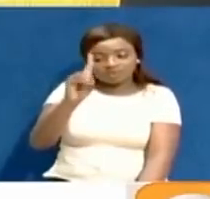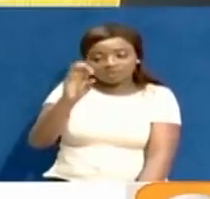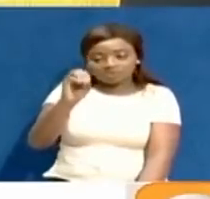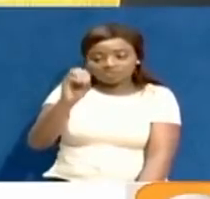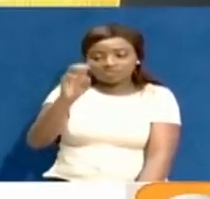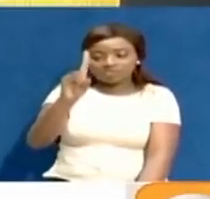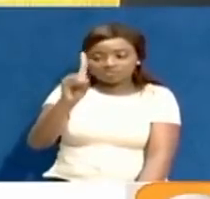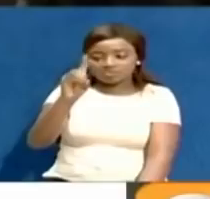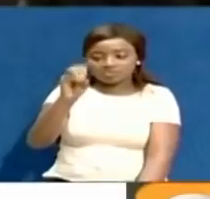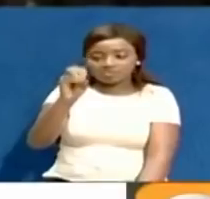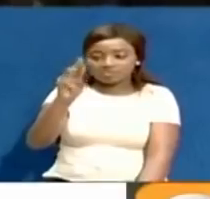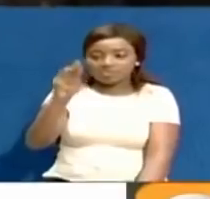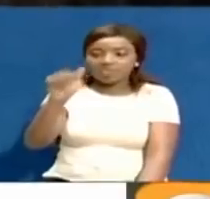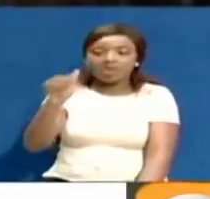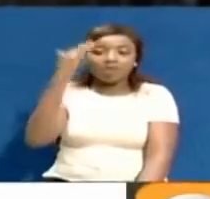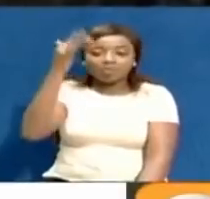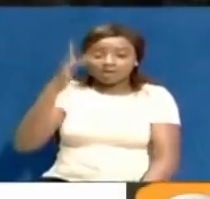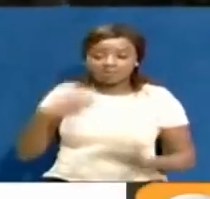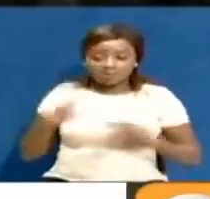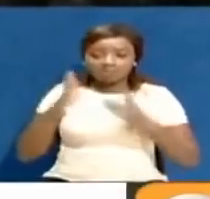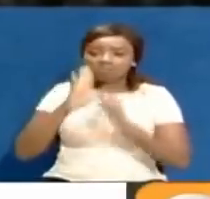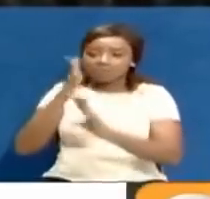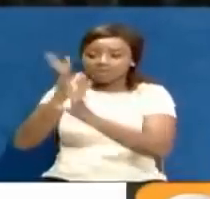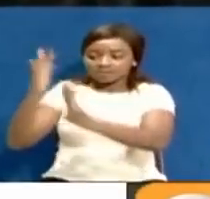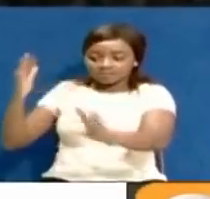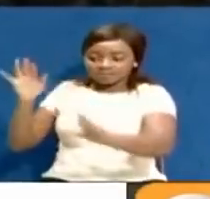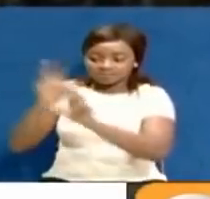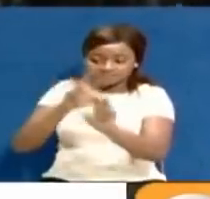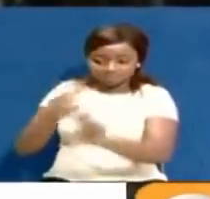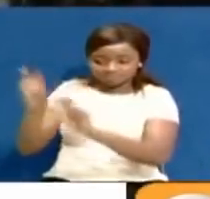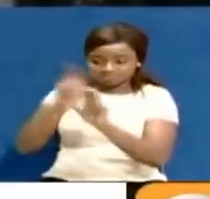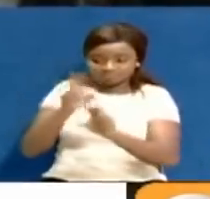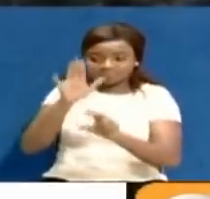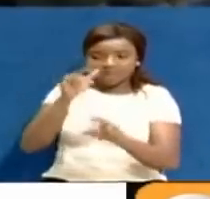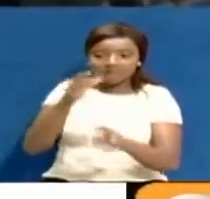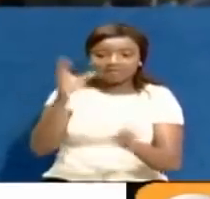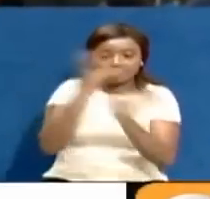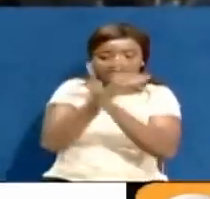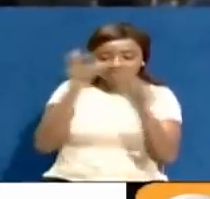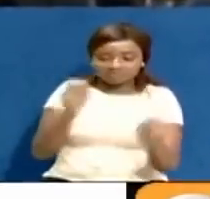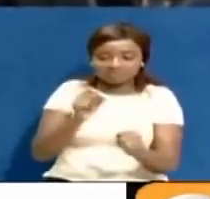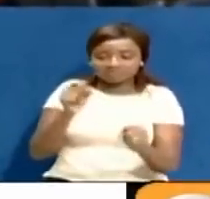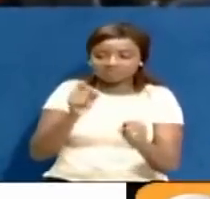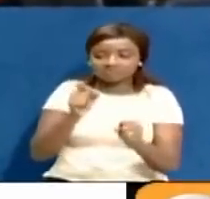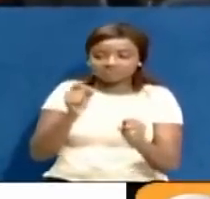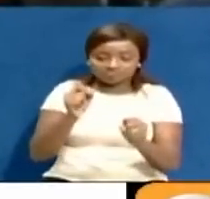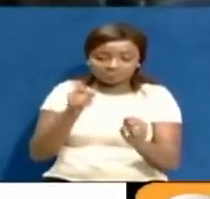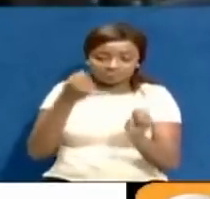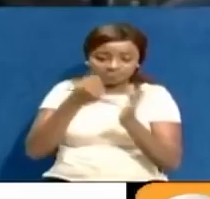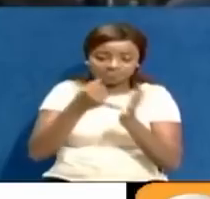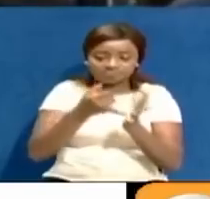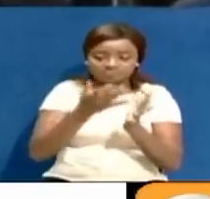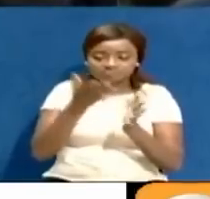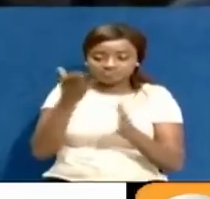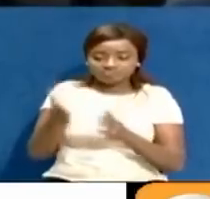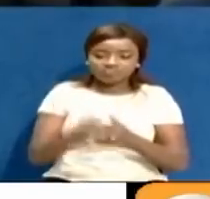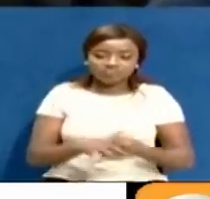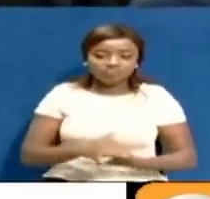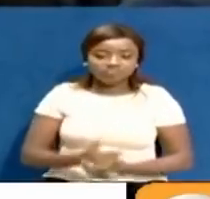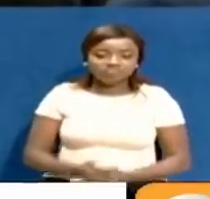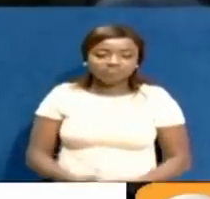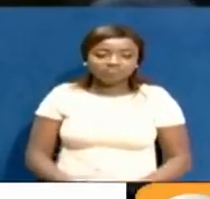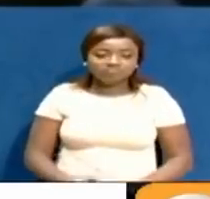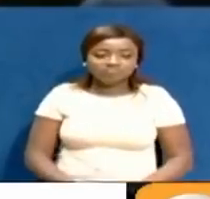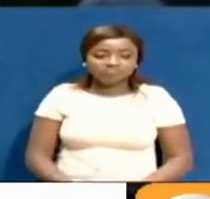Monday. The Tanzanian President Samia Suluhu Hassan received Magufuli's body that lay at the Uhuru Stadium in Dar es